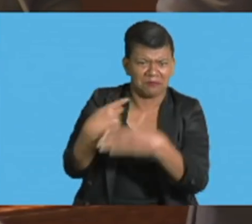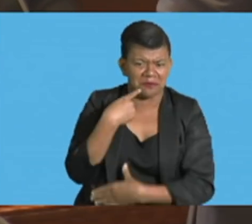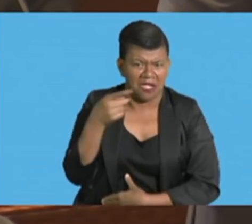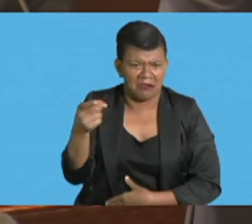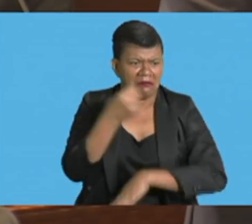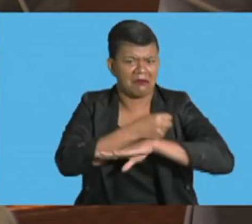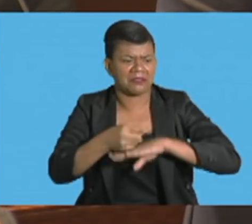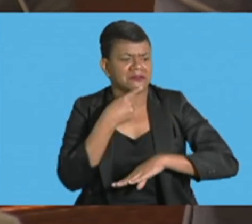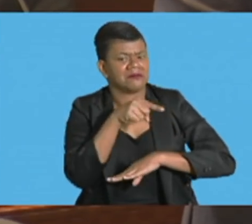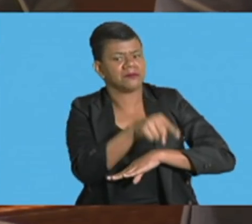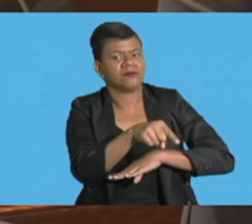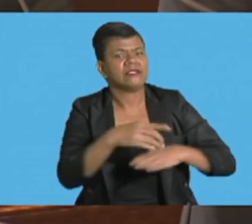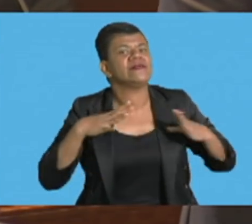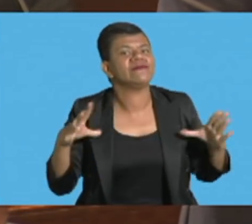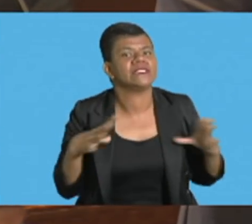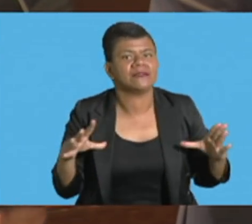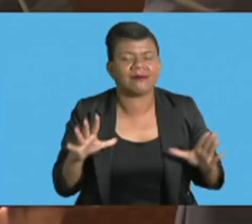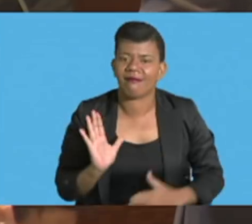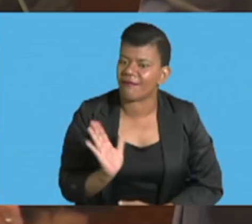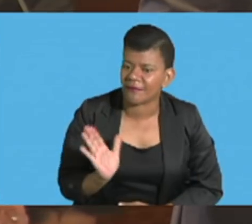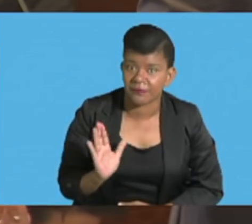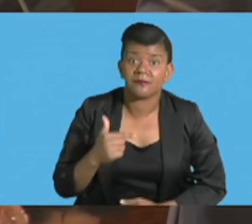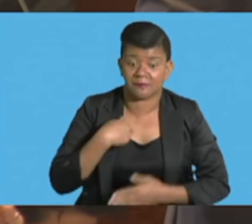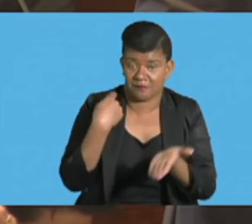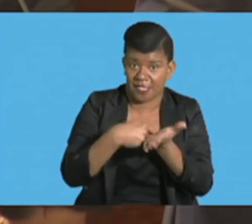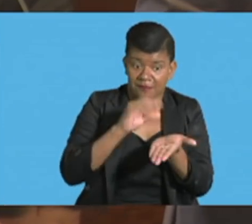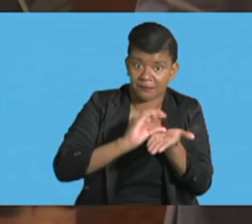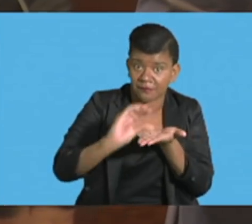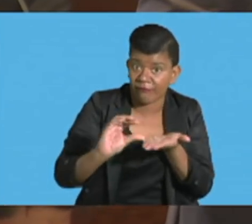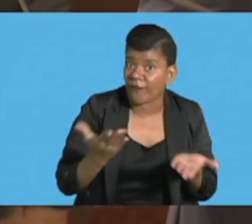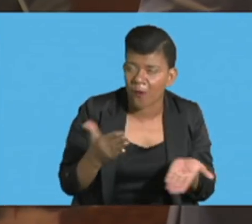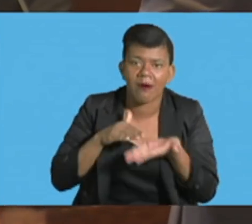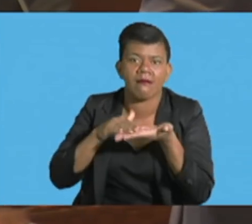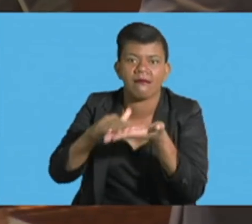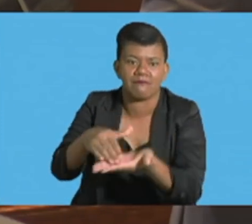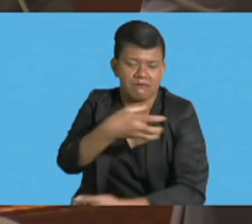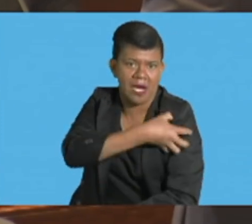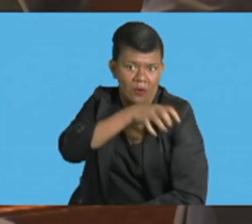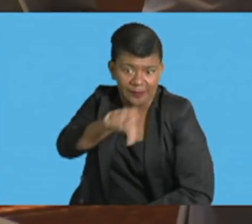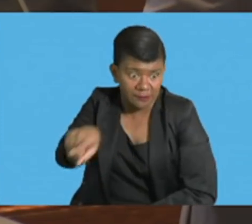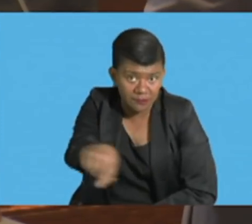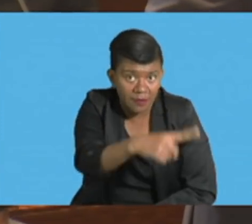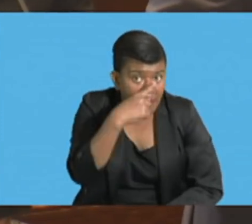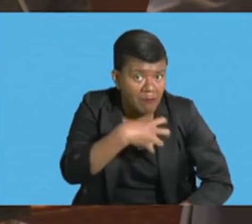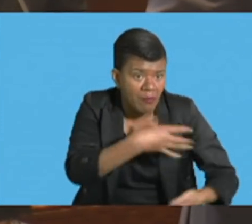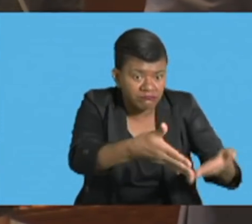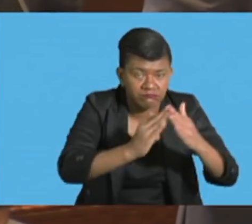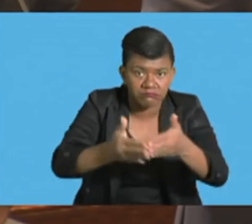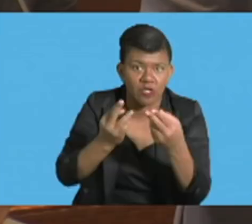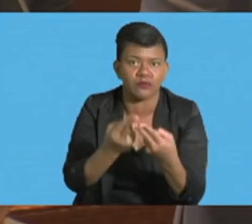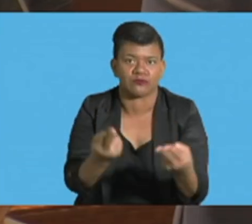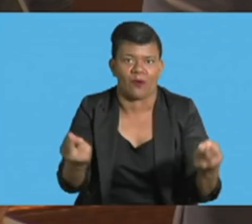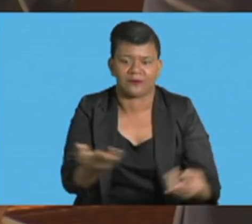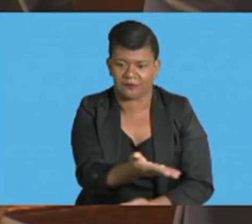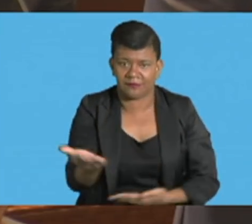how they can, if they can come up with better terms than that. And as I said, gold production is